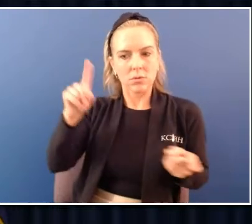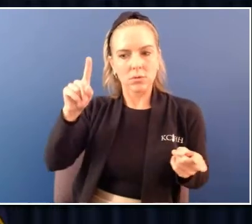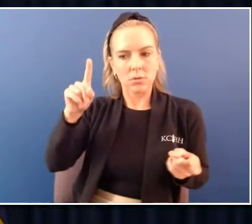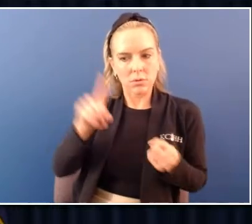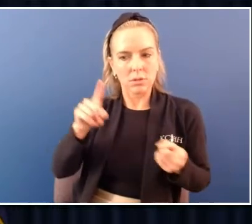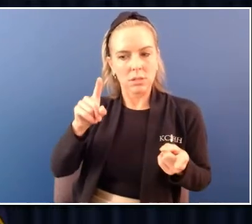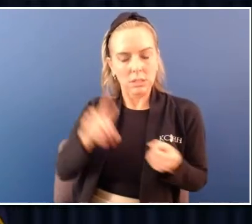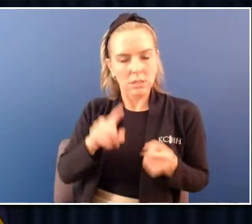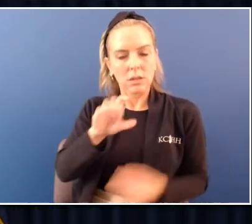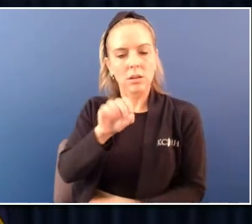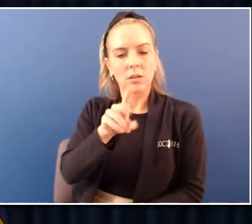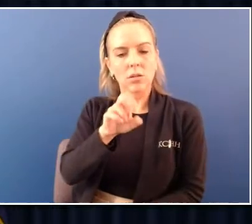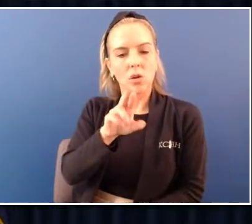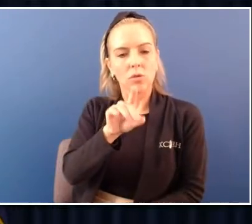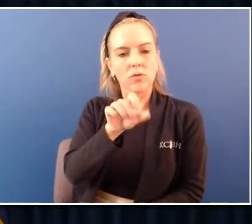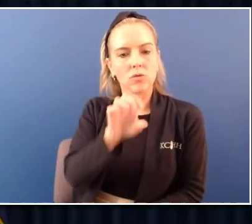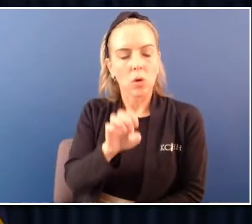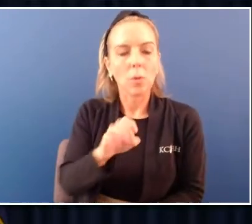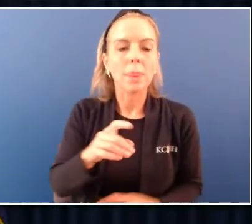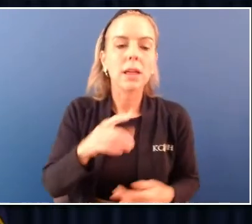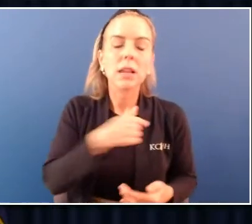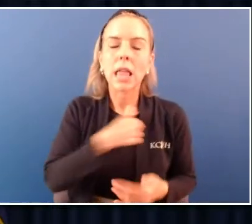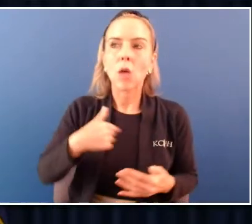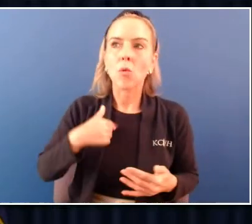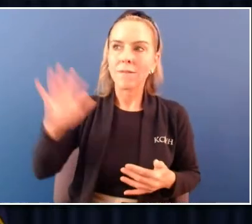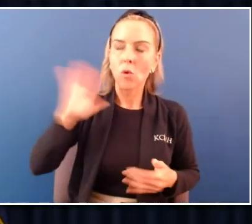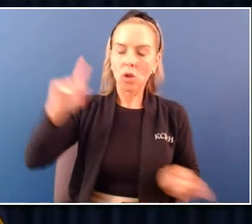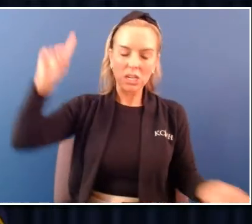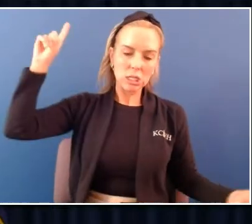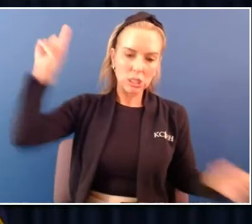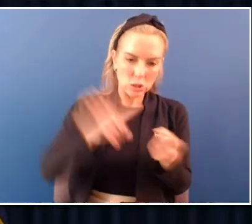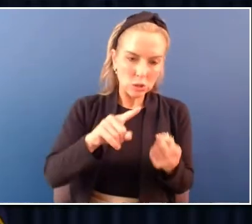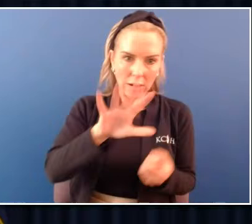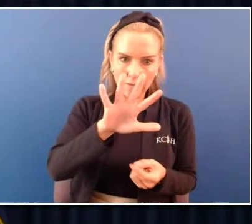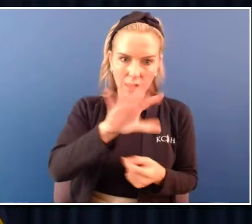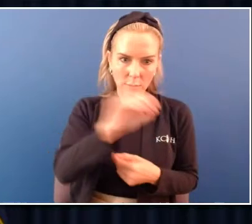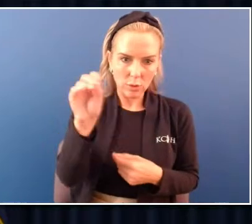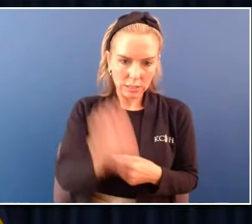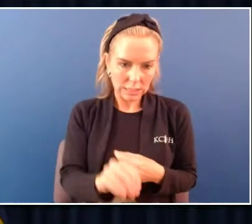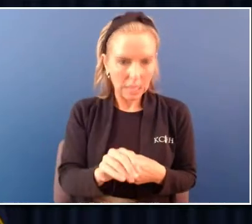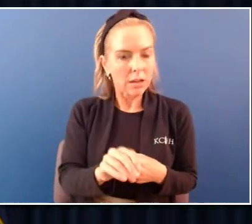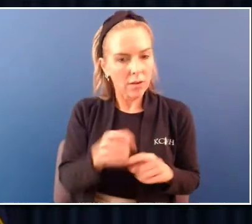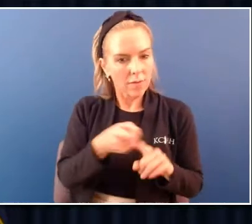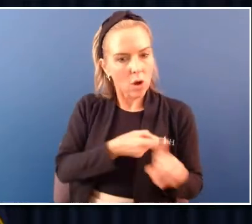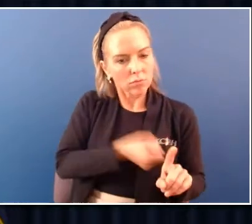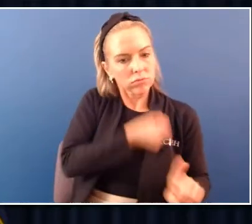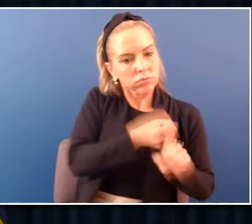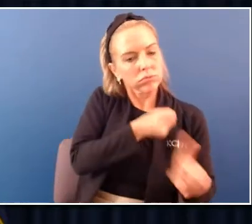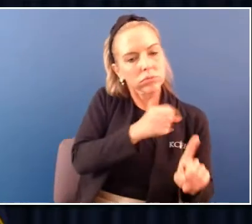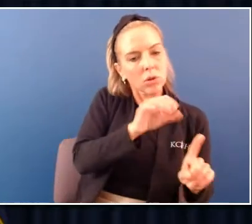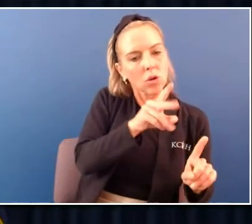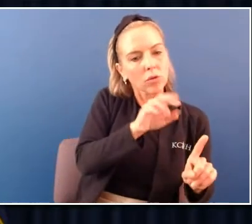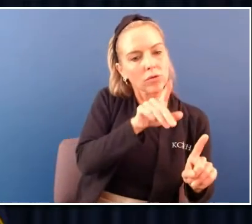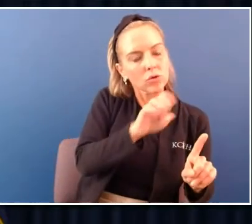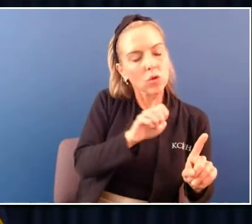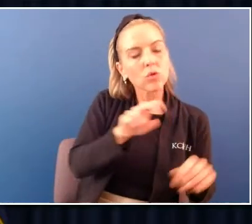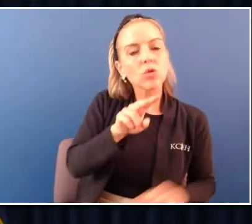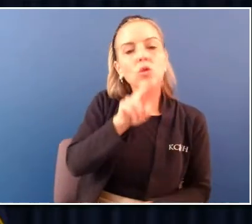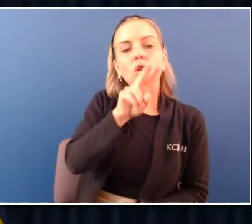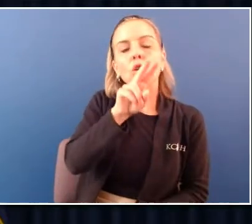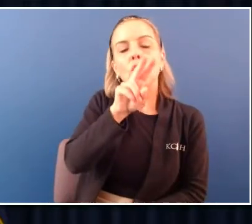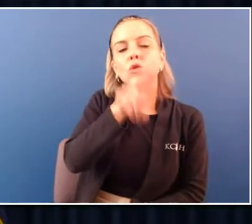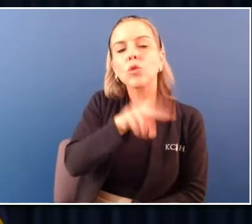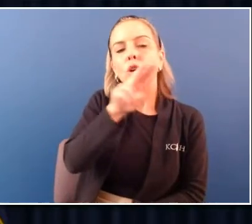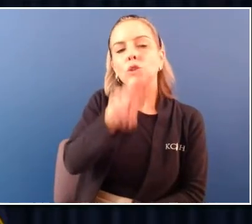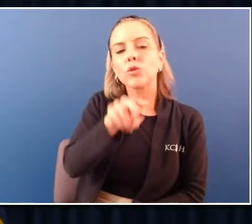with a significant decrease. That was 5%. That 2022 5% was the first decline since